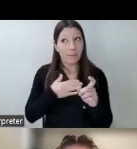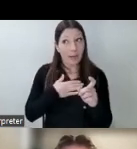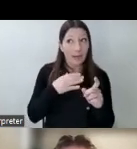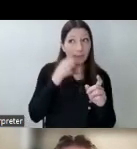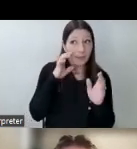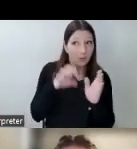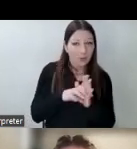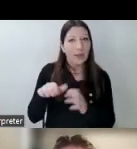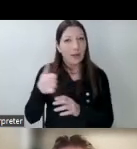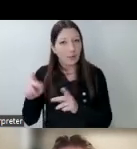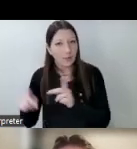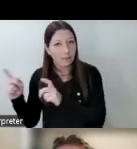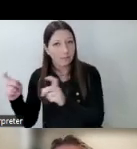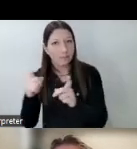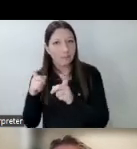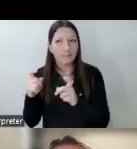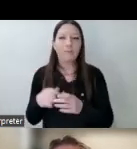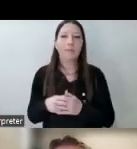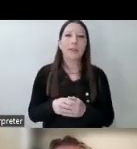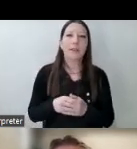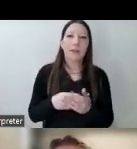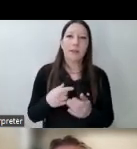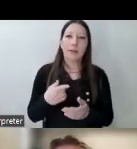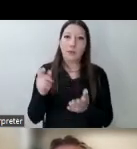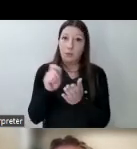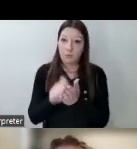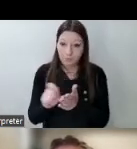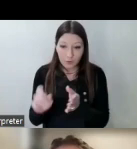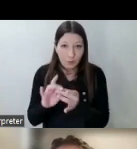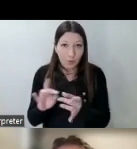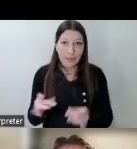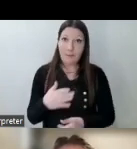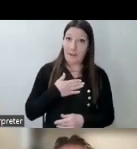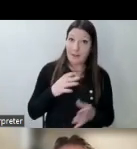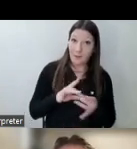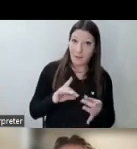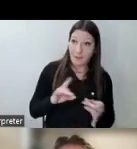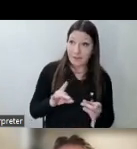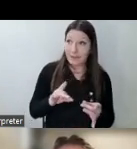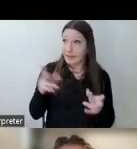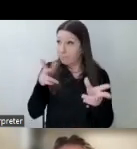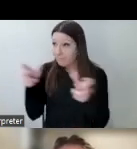writing, individual and collective memory, and the evidence of an impacted landscape.